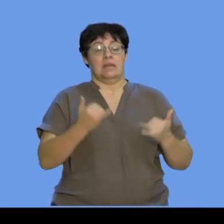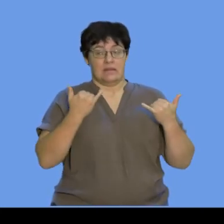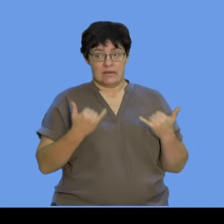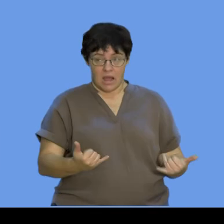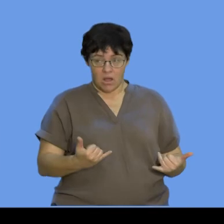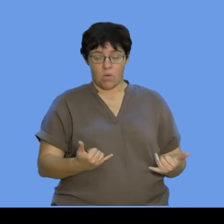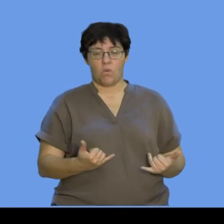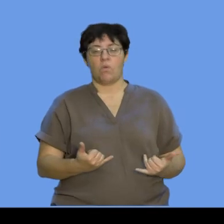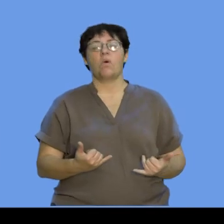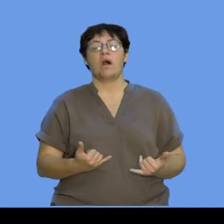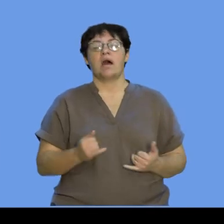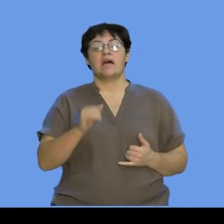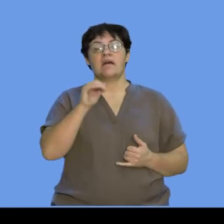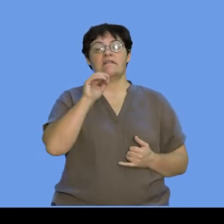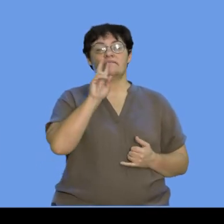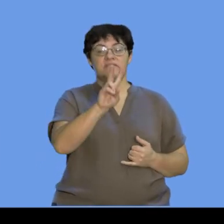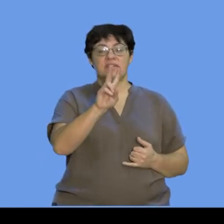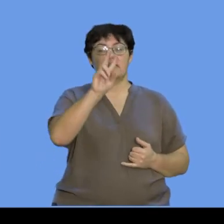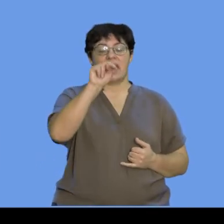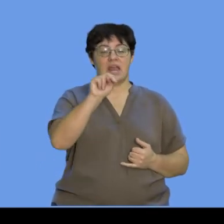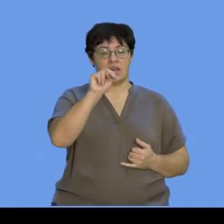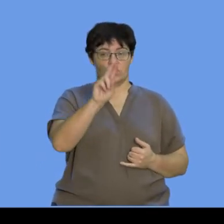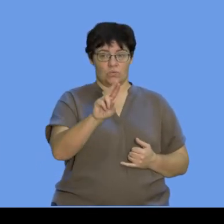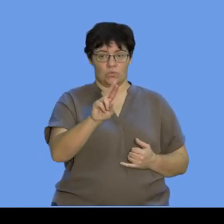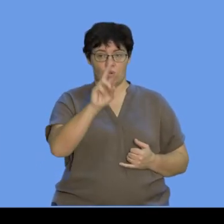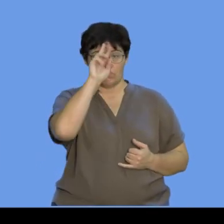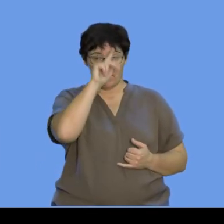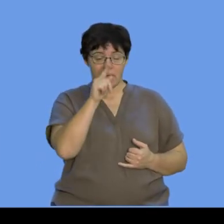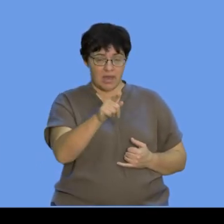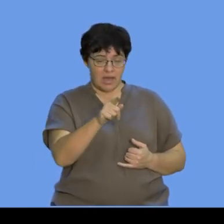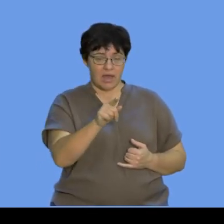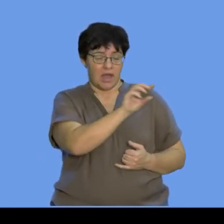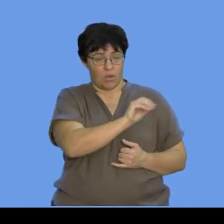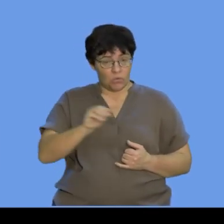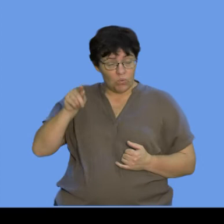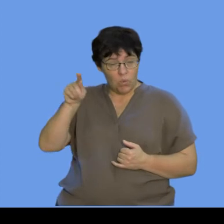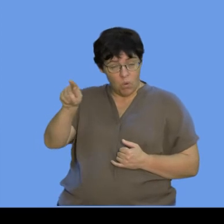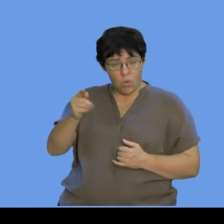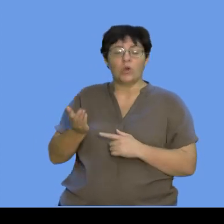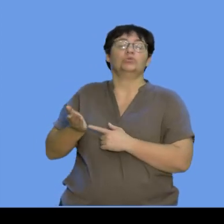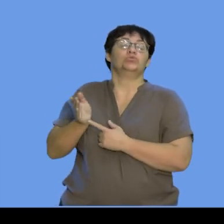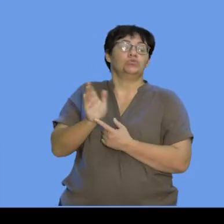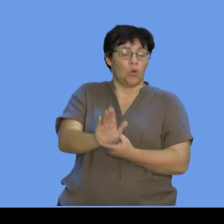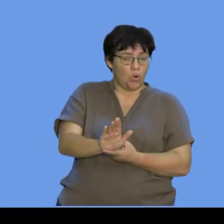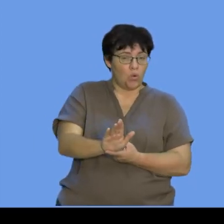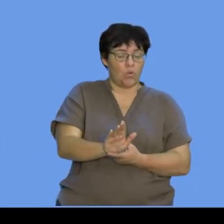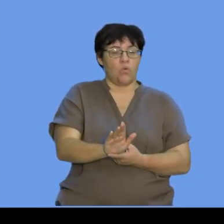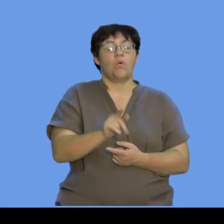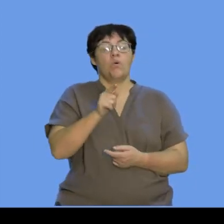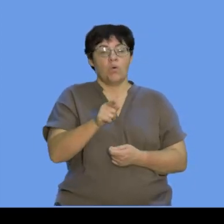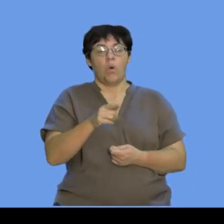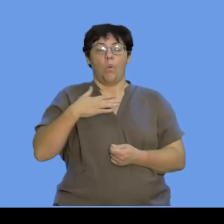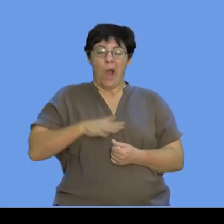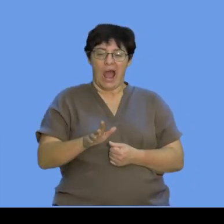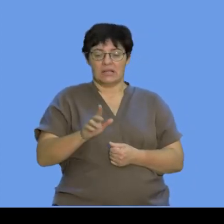to prove that VNU. So remember, go to the diagram, show what triangle